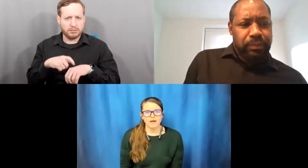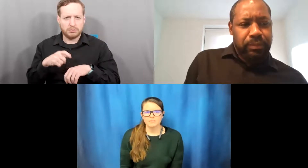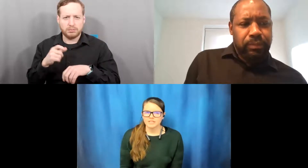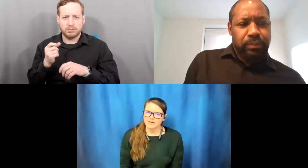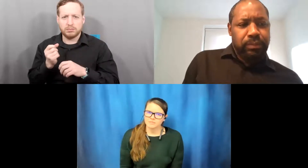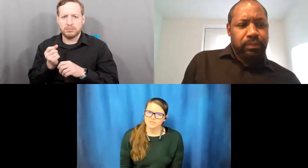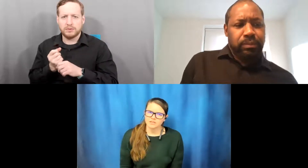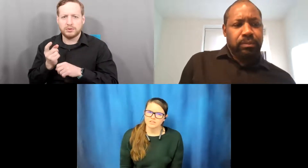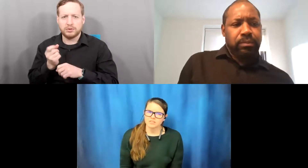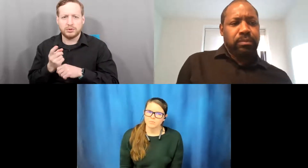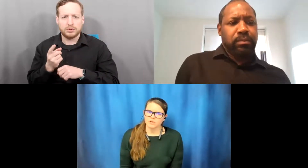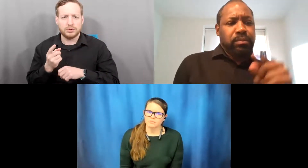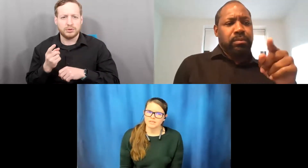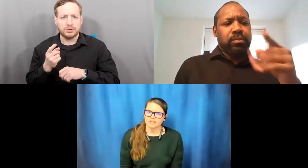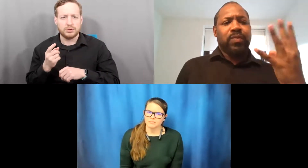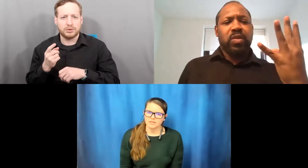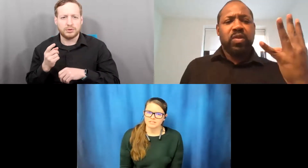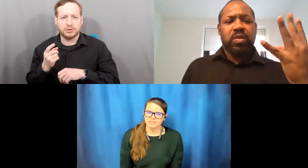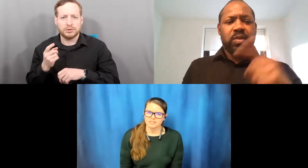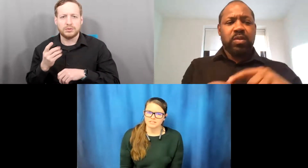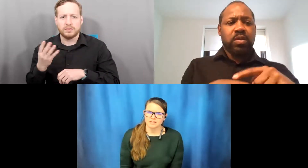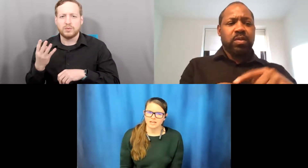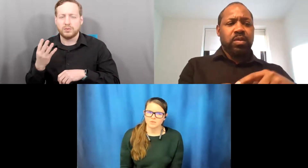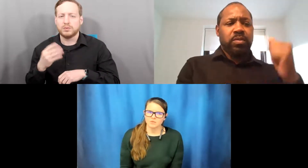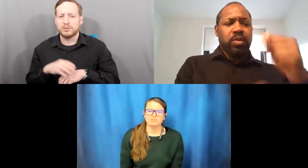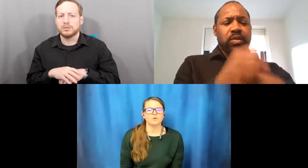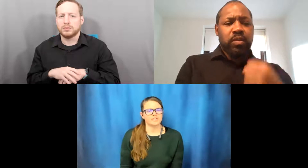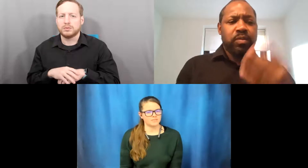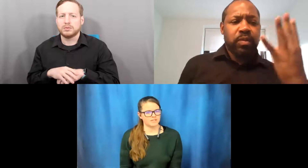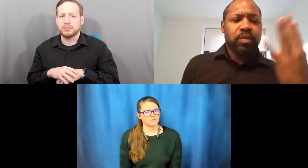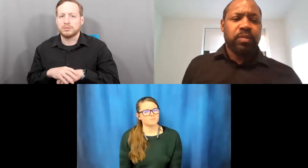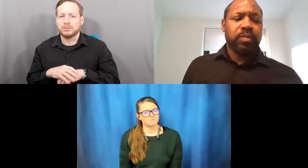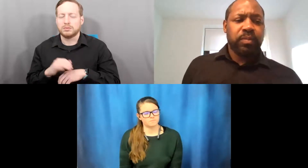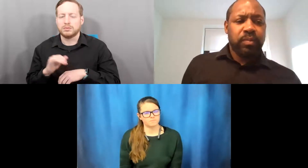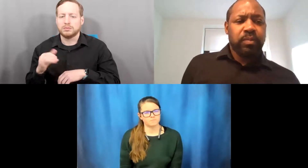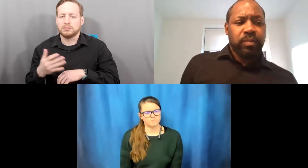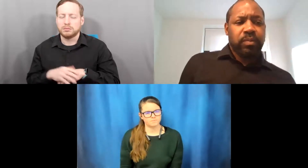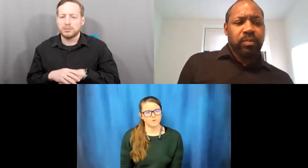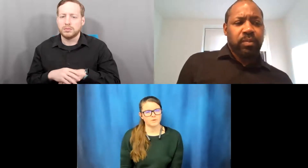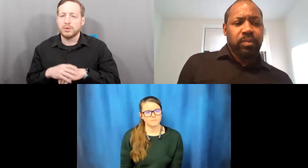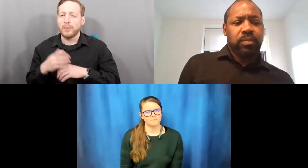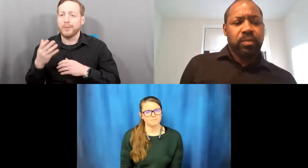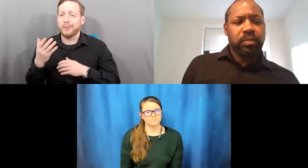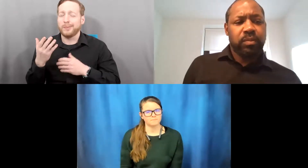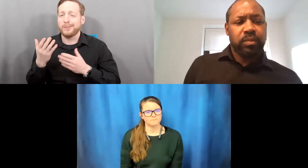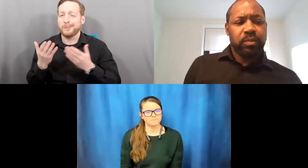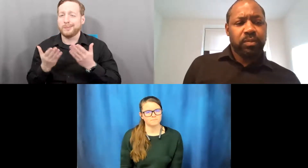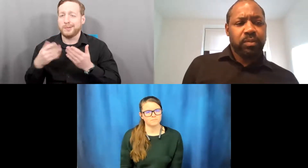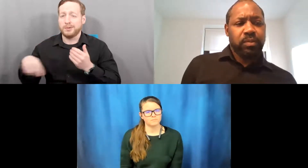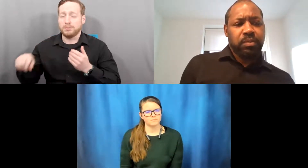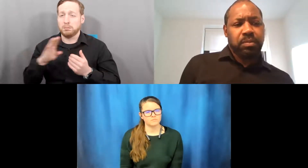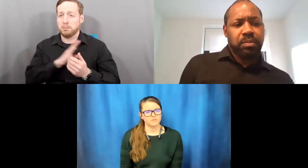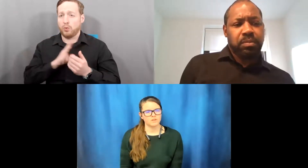So how many times a year does the board meeting meet? Is it annual? 4 times a year? Okay.